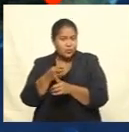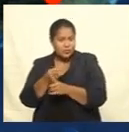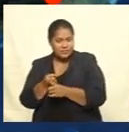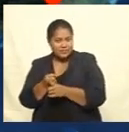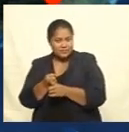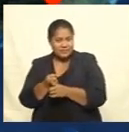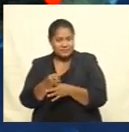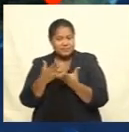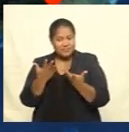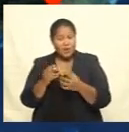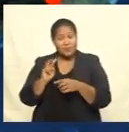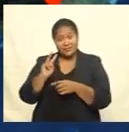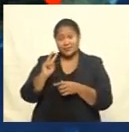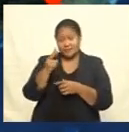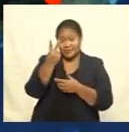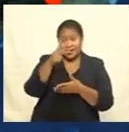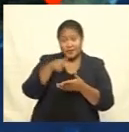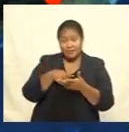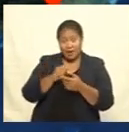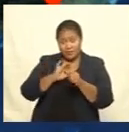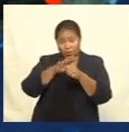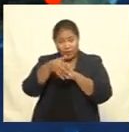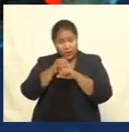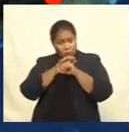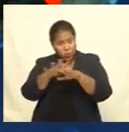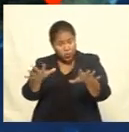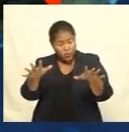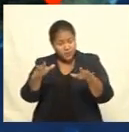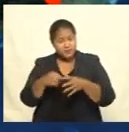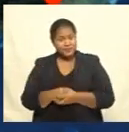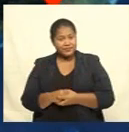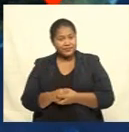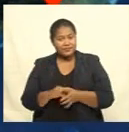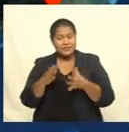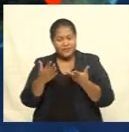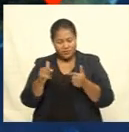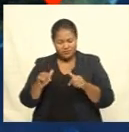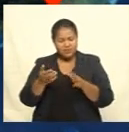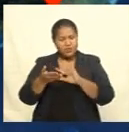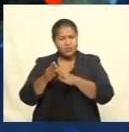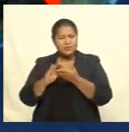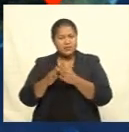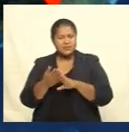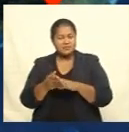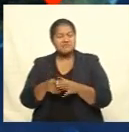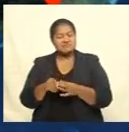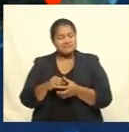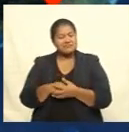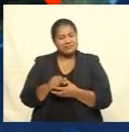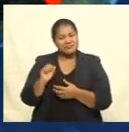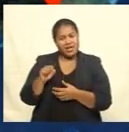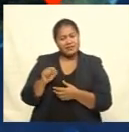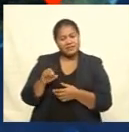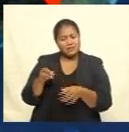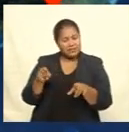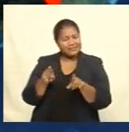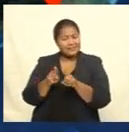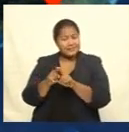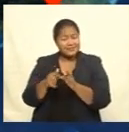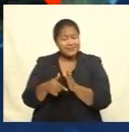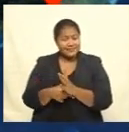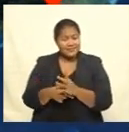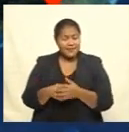way back for the second round now in the community. So yes, we will at the same time